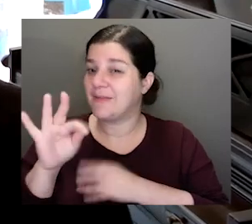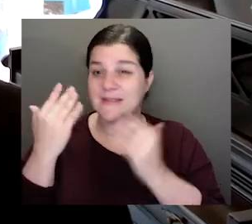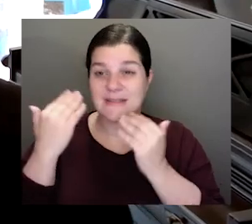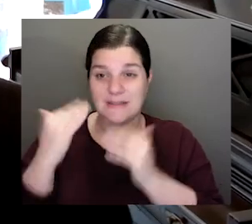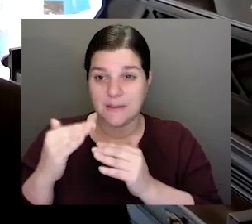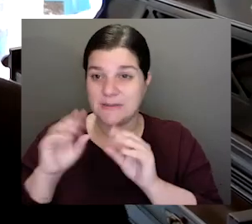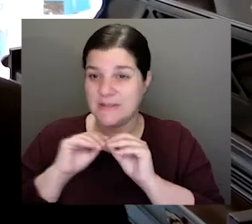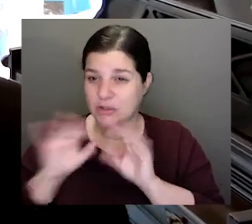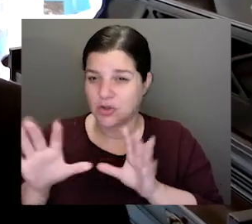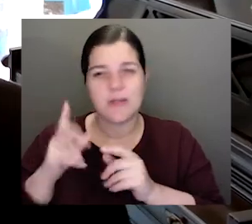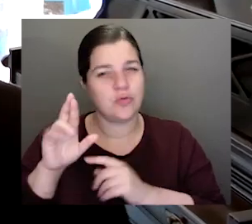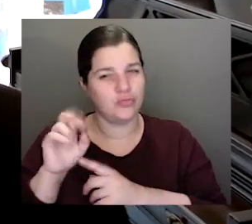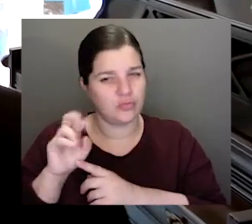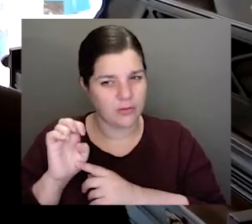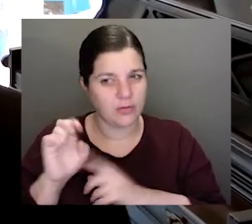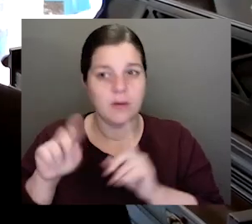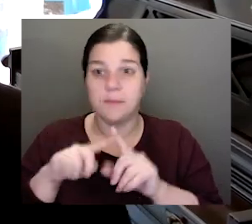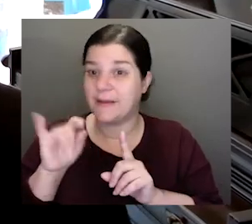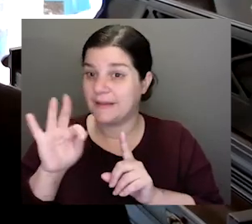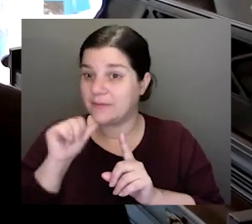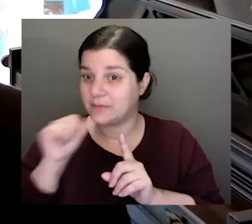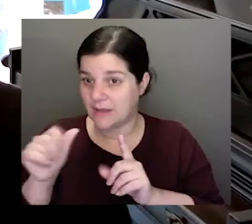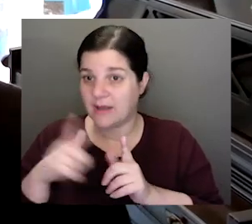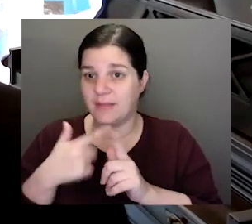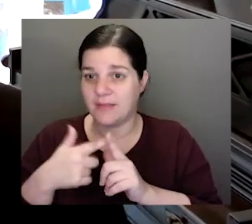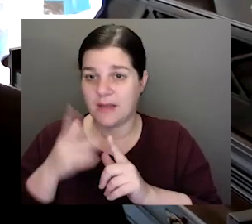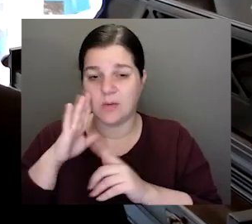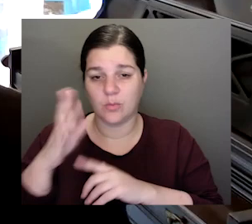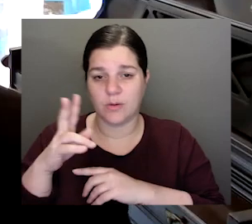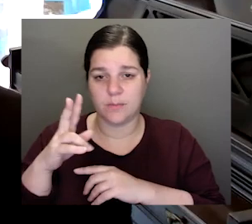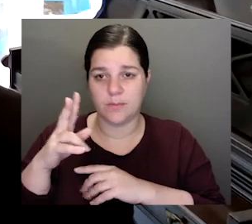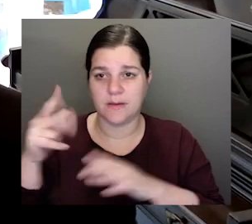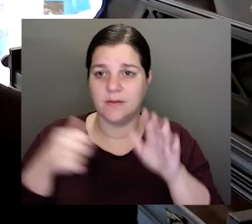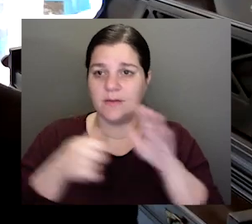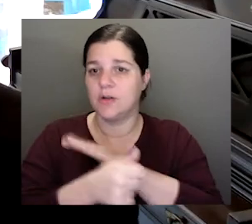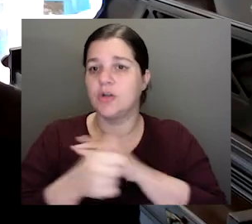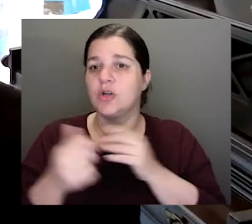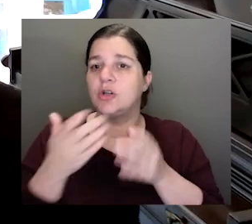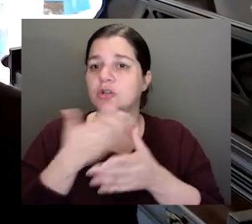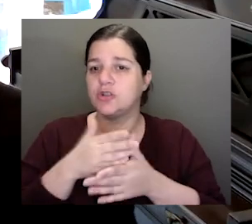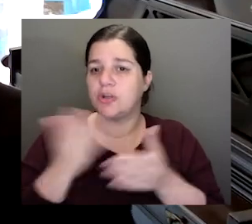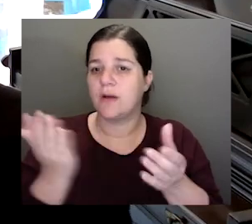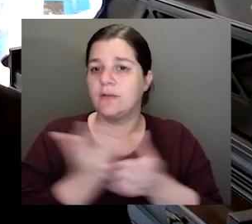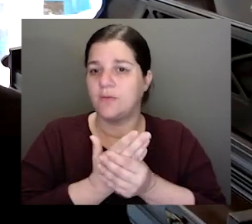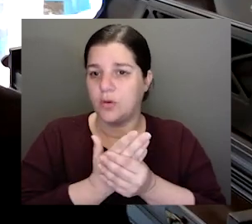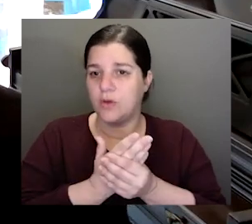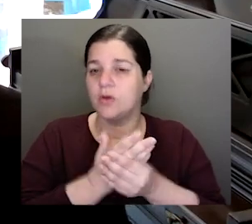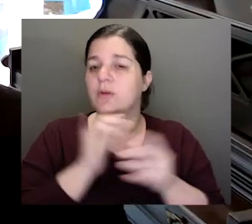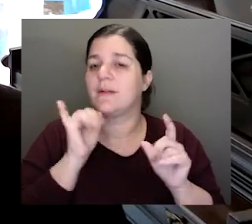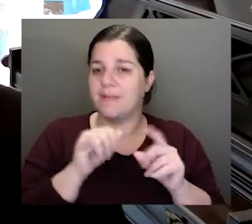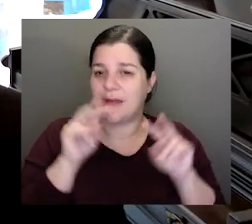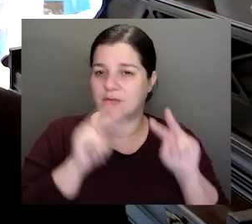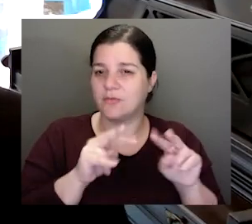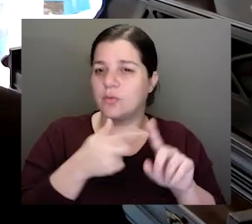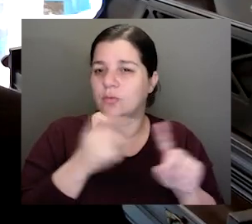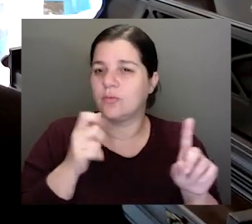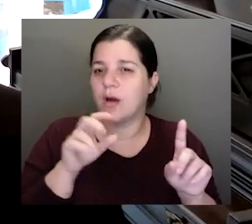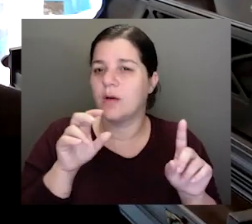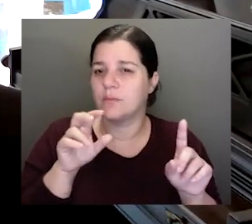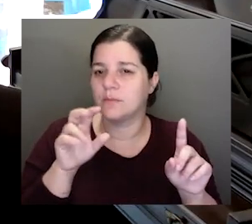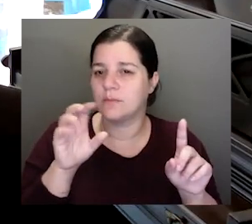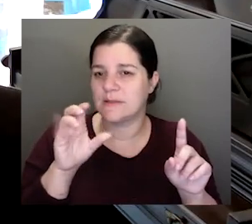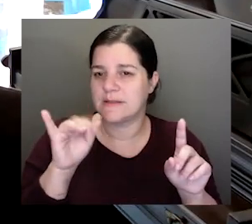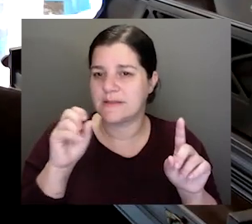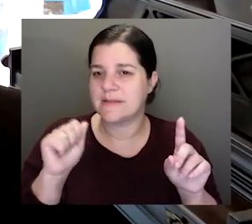which is rare. But if not, it goes into a shared folder, which then is viewed through the CISA Gateway